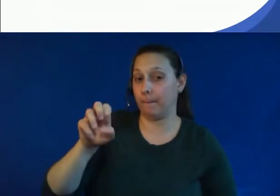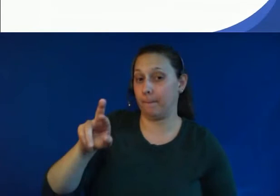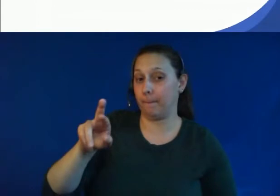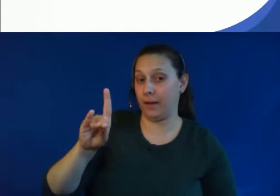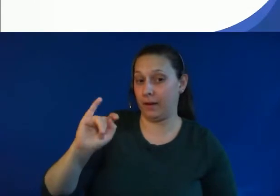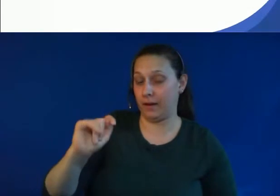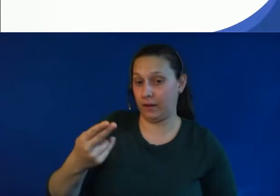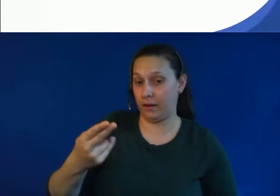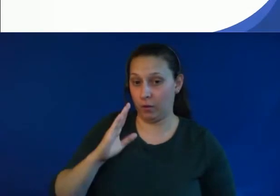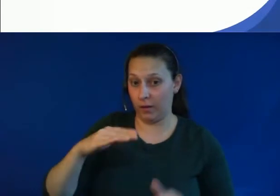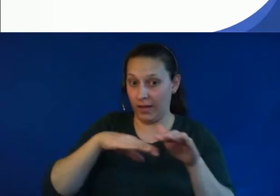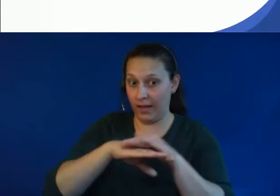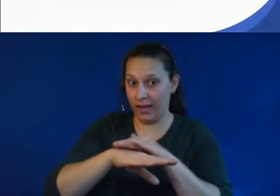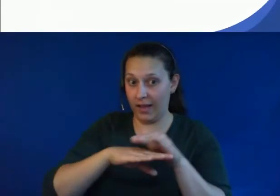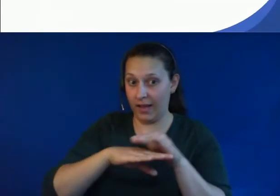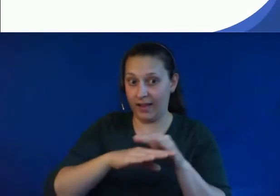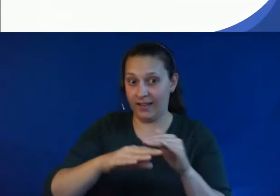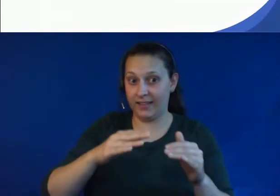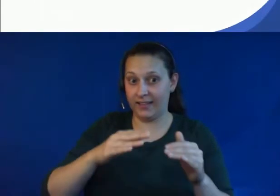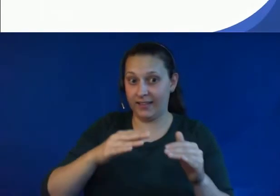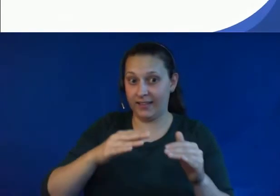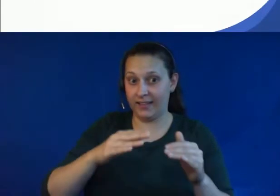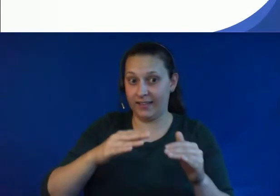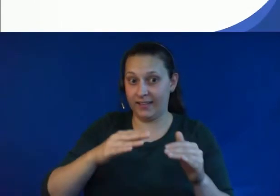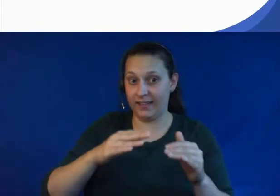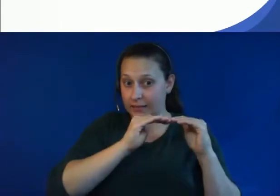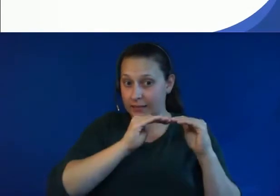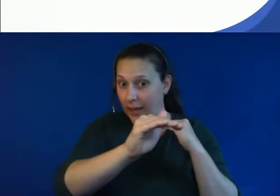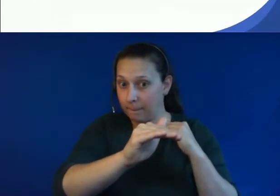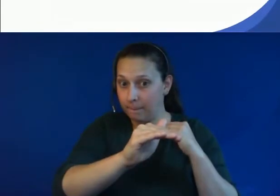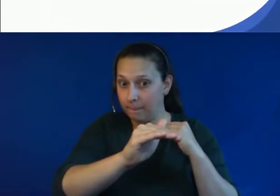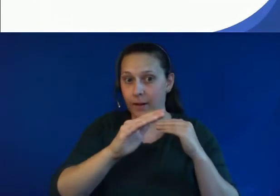to stable internet service limit the places that the offices can be set up?